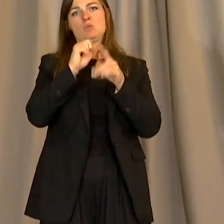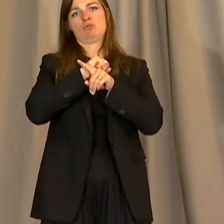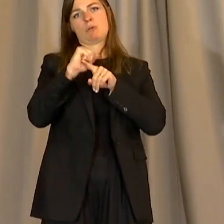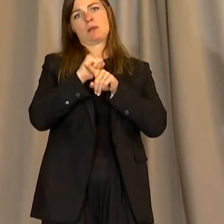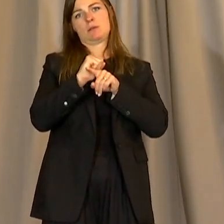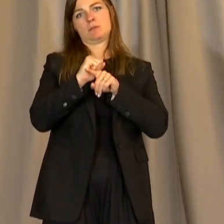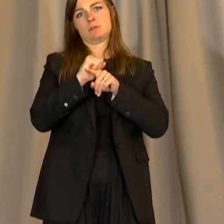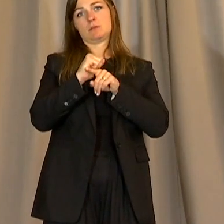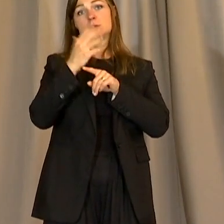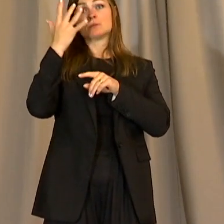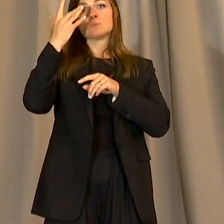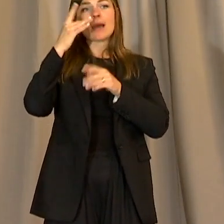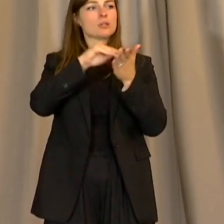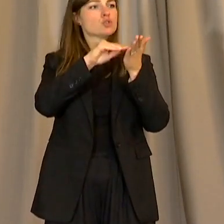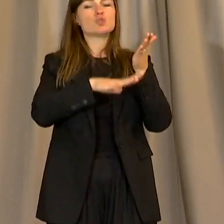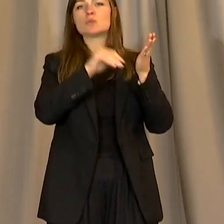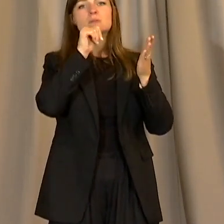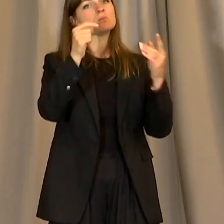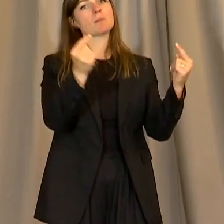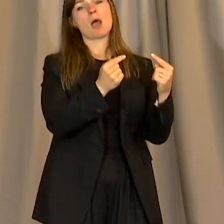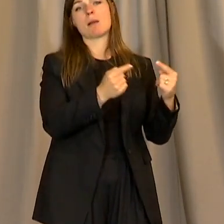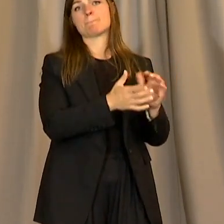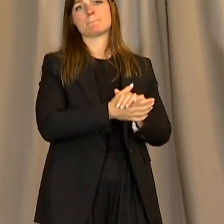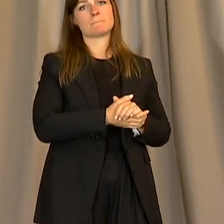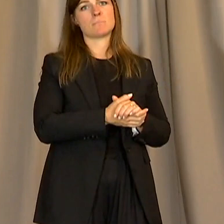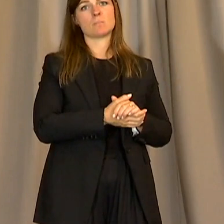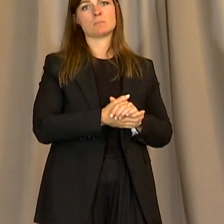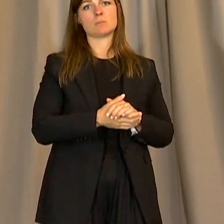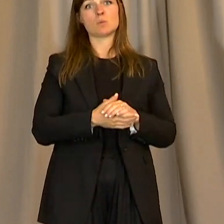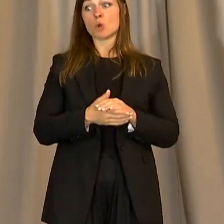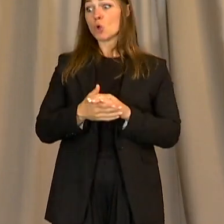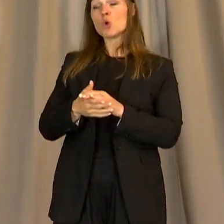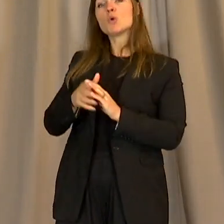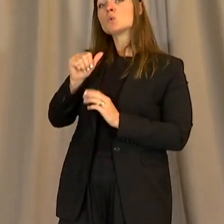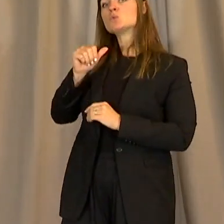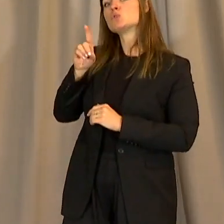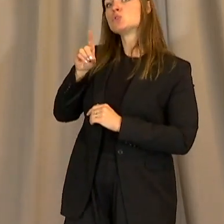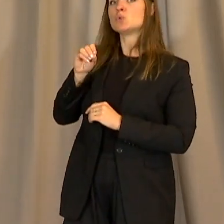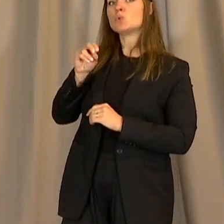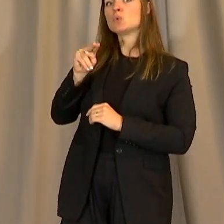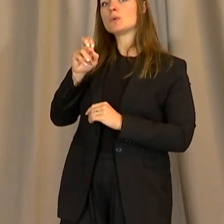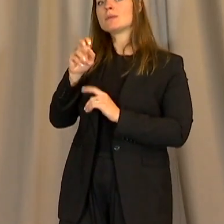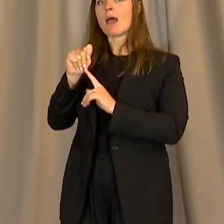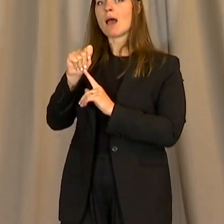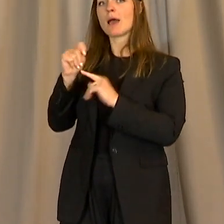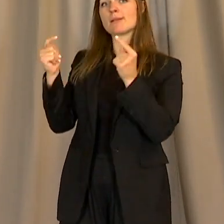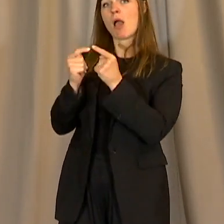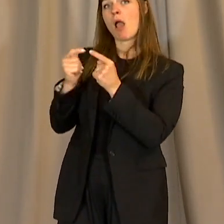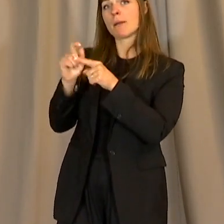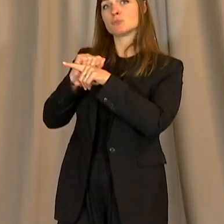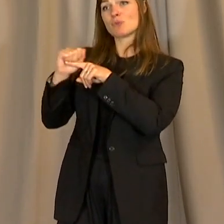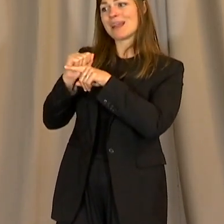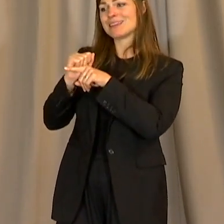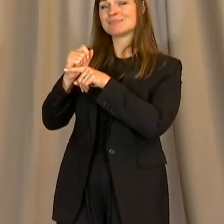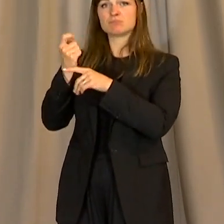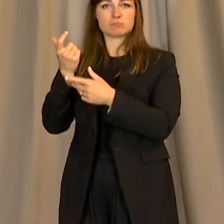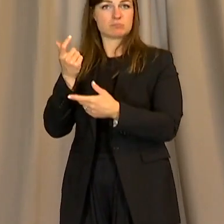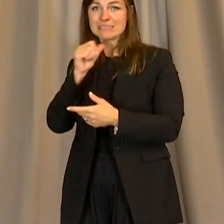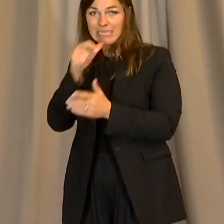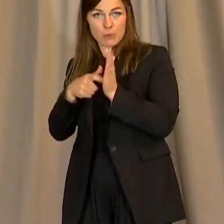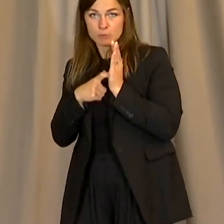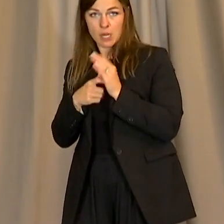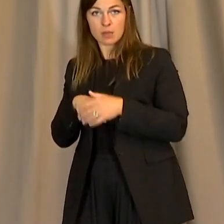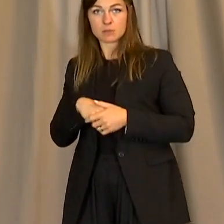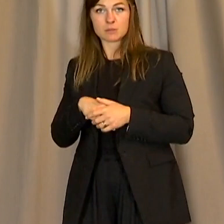not harmed. We have do not harm trainings, but there's not mandatory. If you come to Ipsy, you got mandatory training